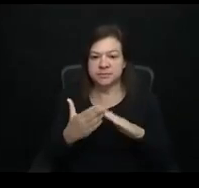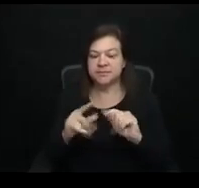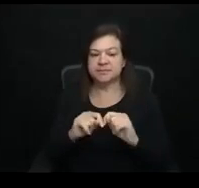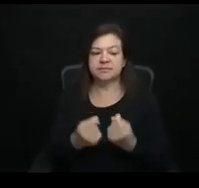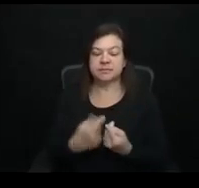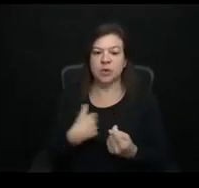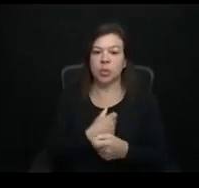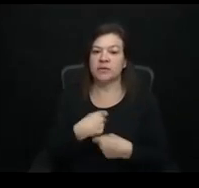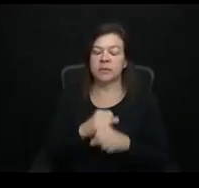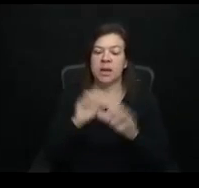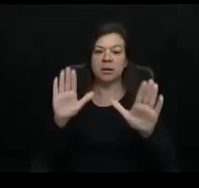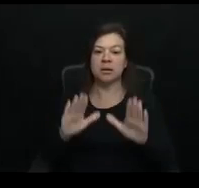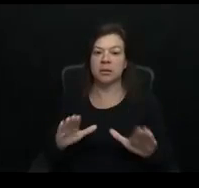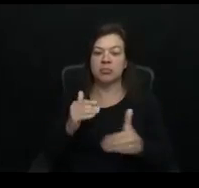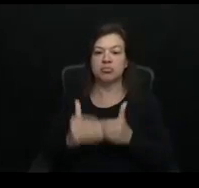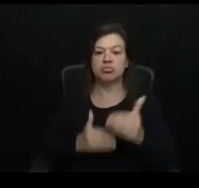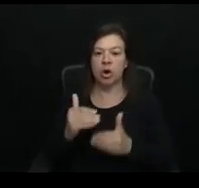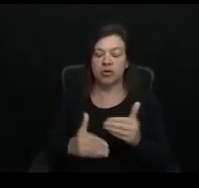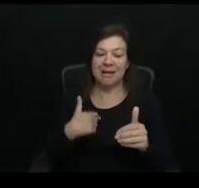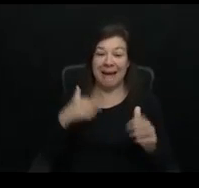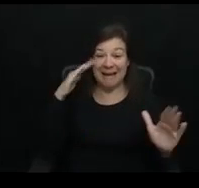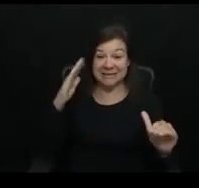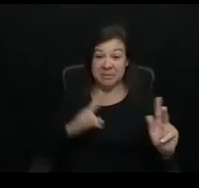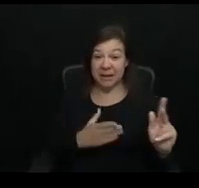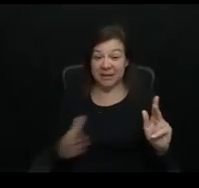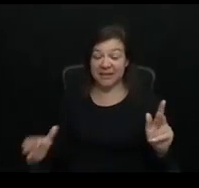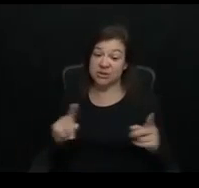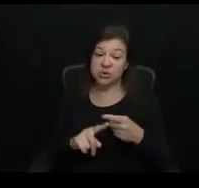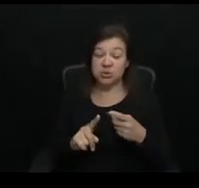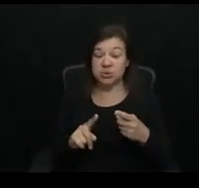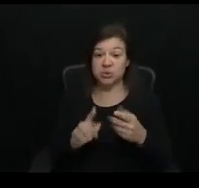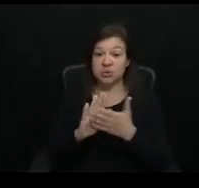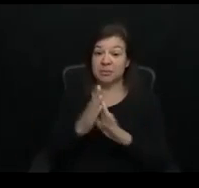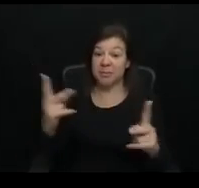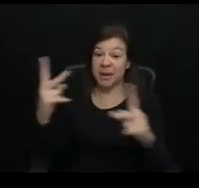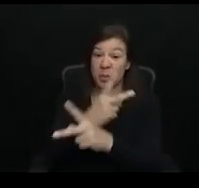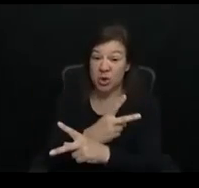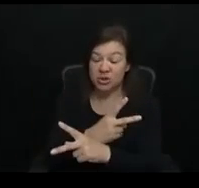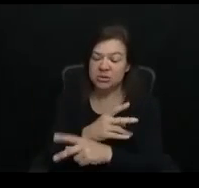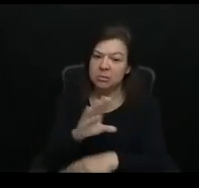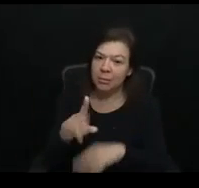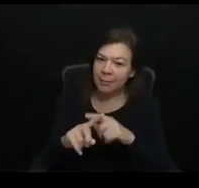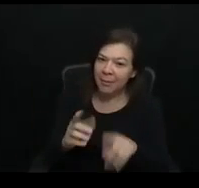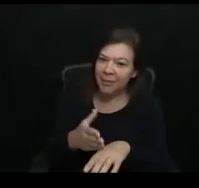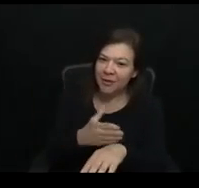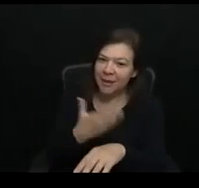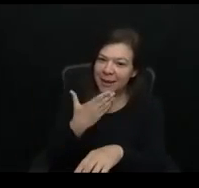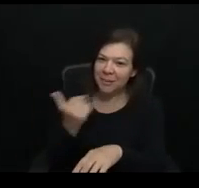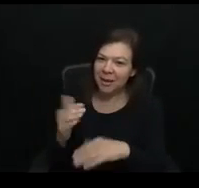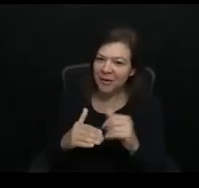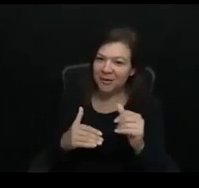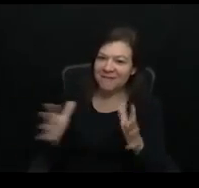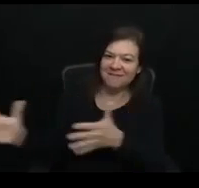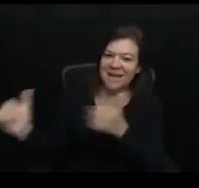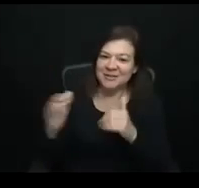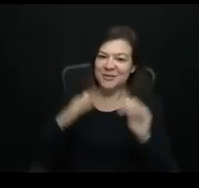progress. I really expected things to get quite a bit worse, and they're getting better faster than I thought. So thank you, and